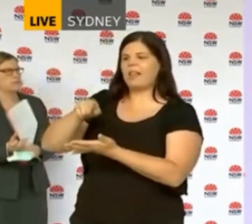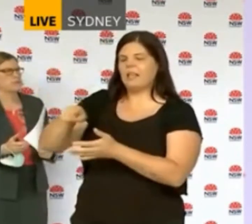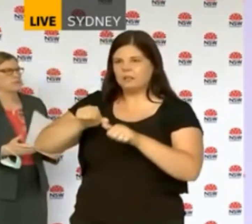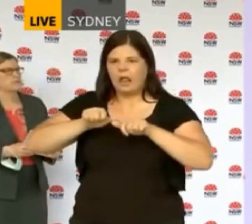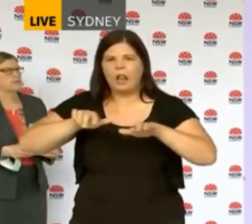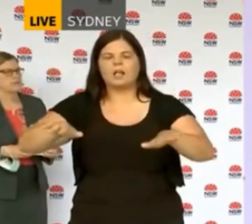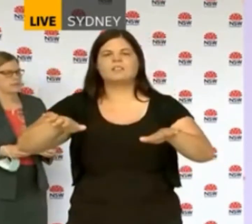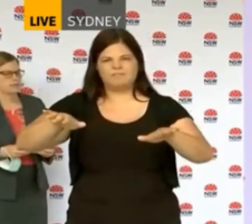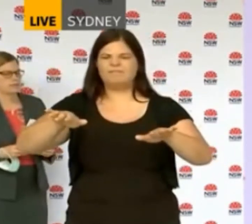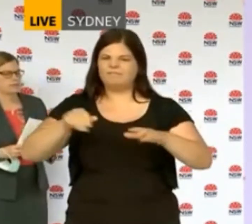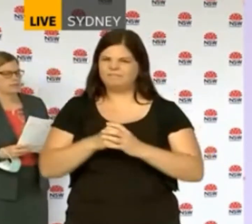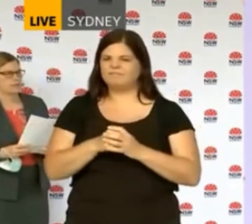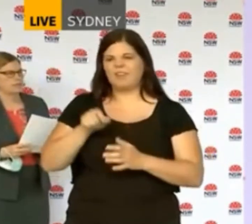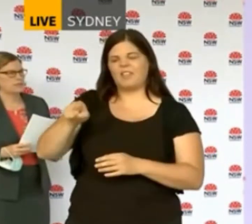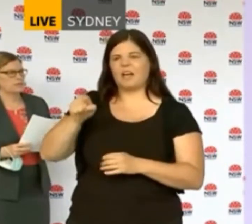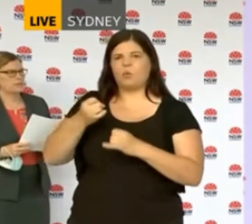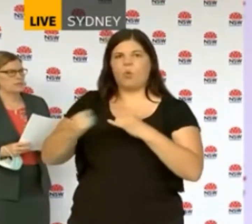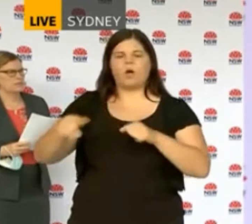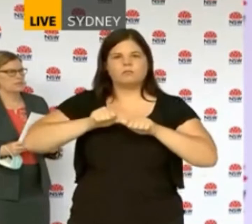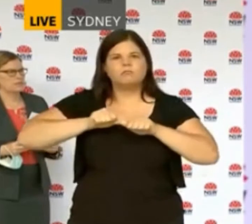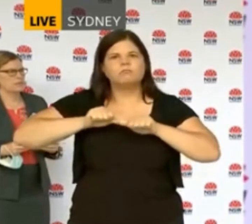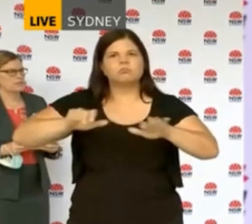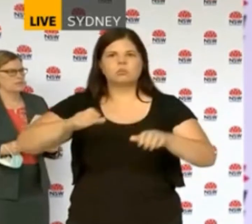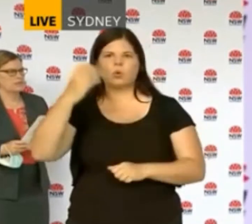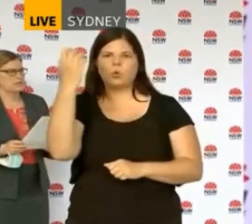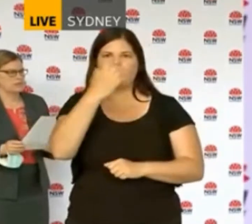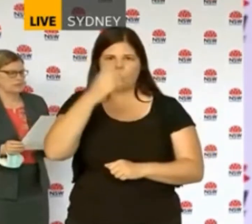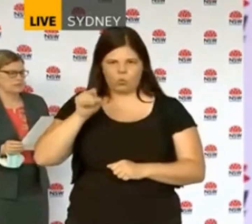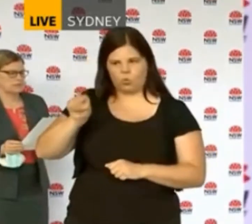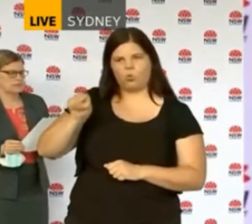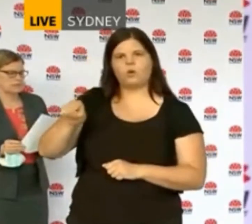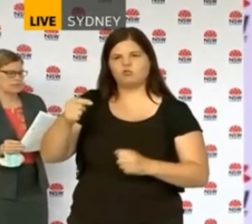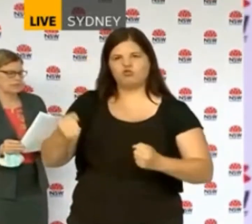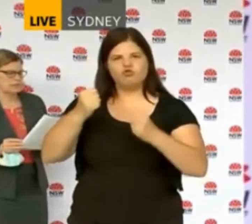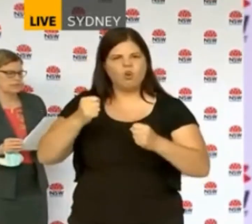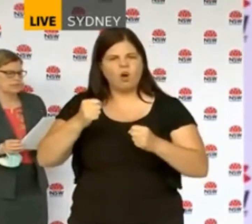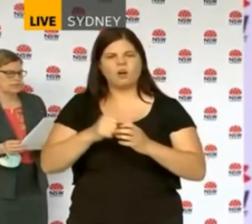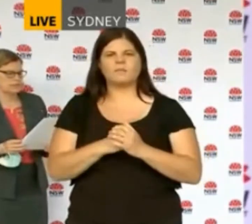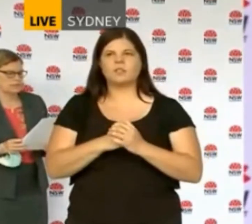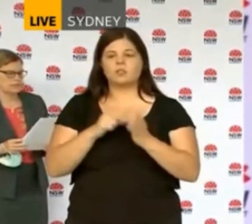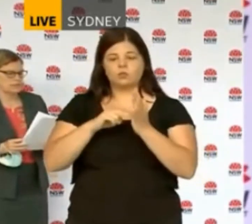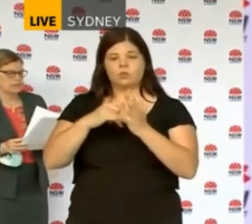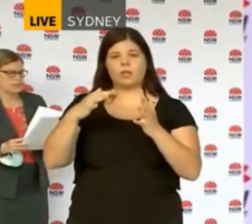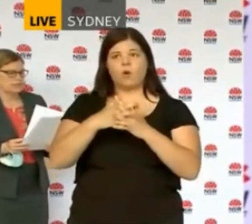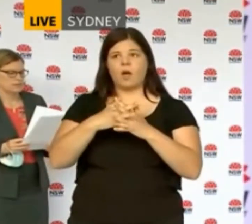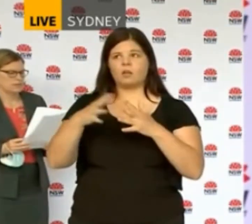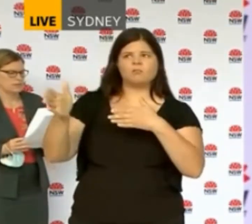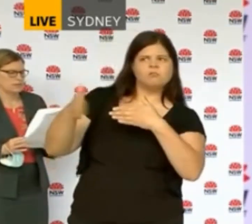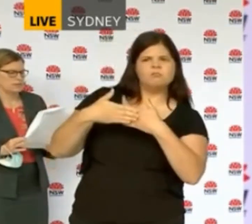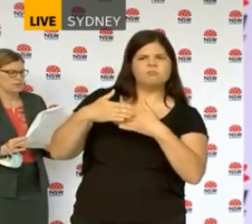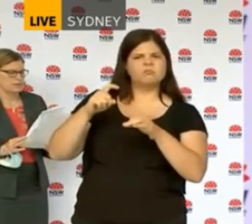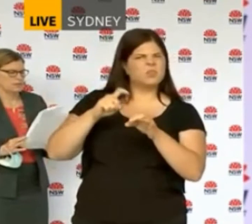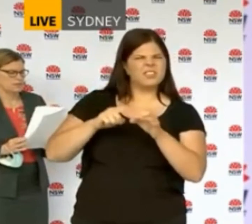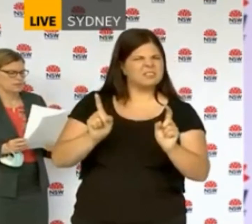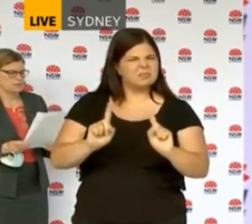sure today there'll be people calling on New South Wales to close its border to Queensland. Now, at no point during